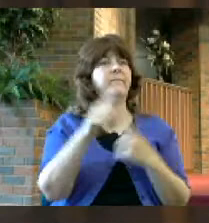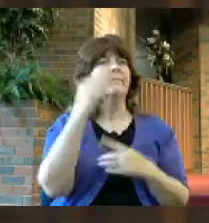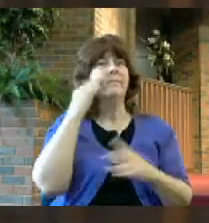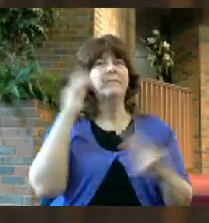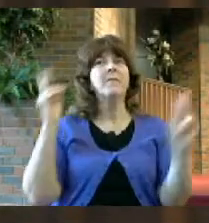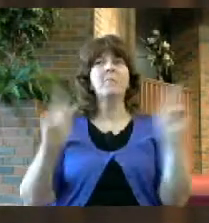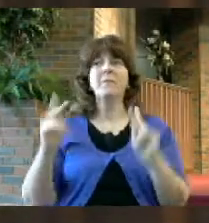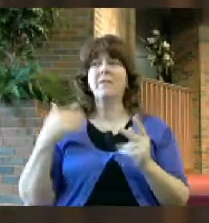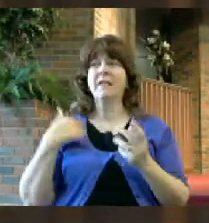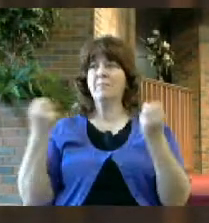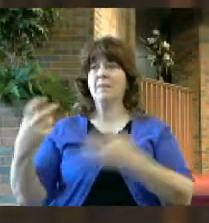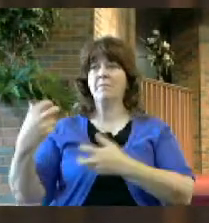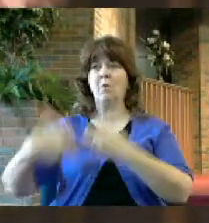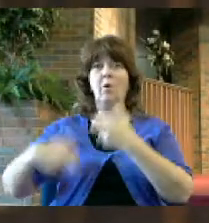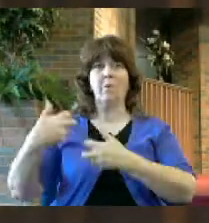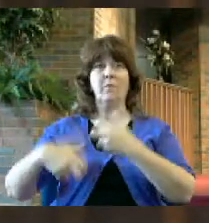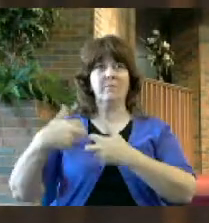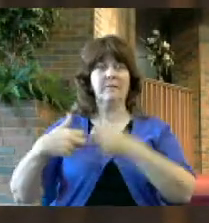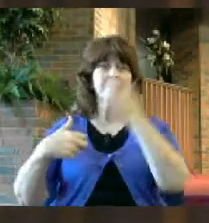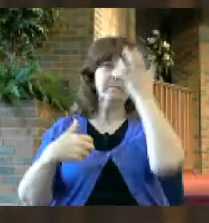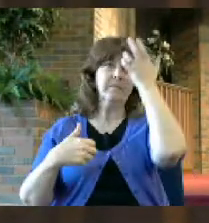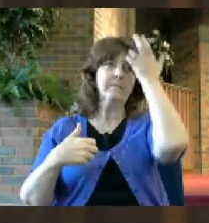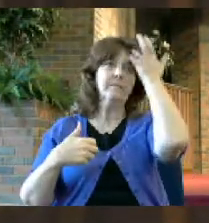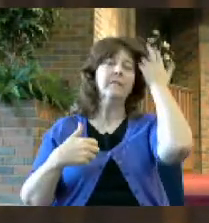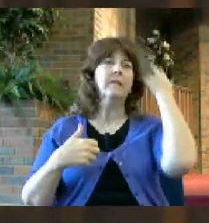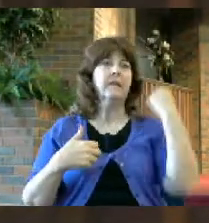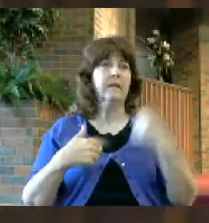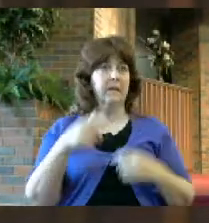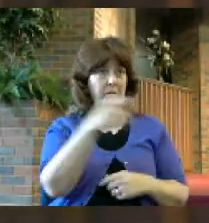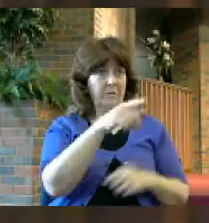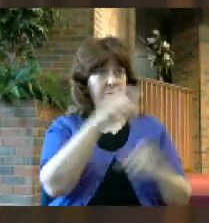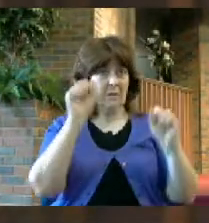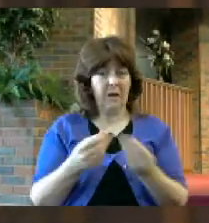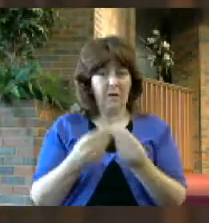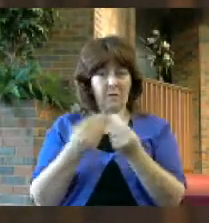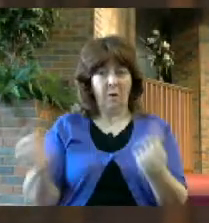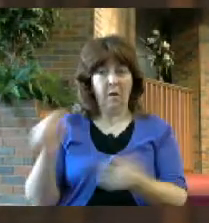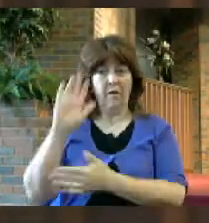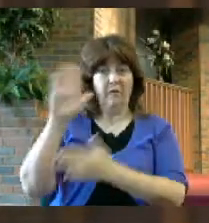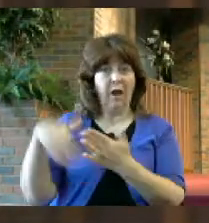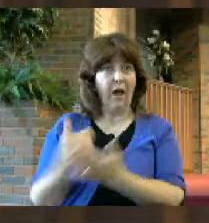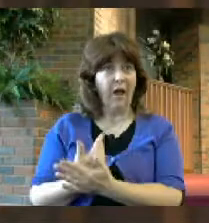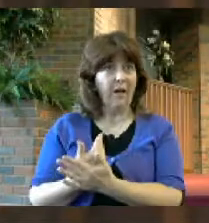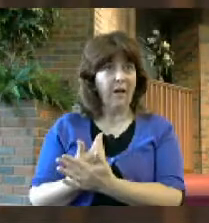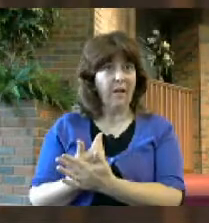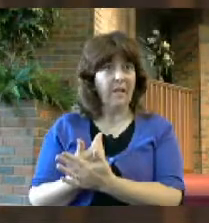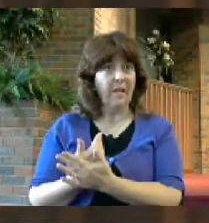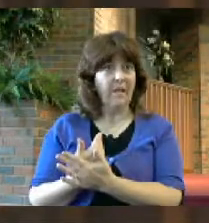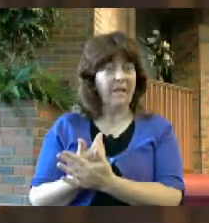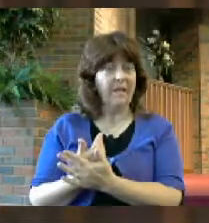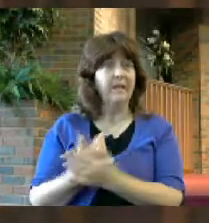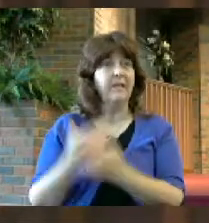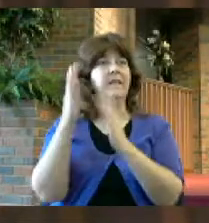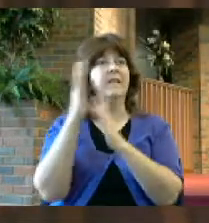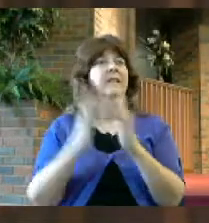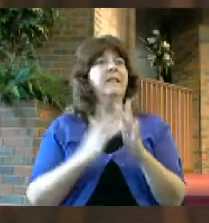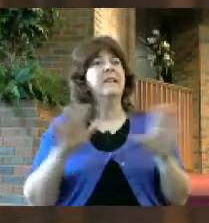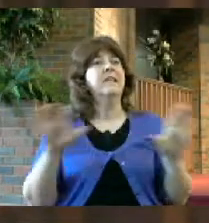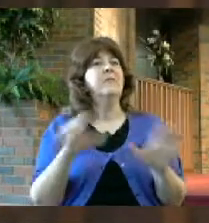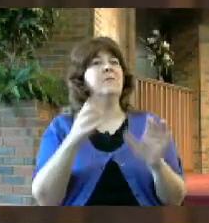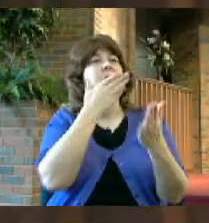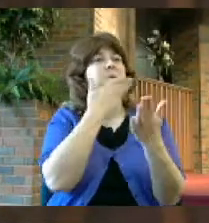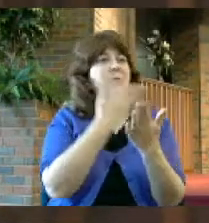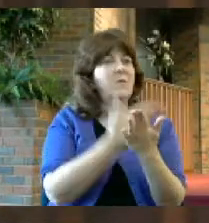many of those problems are you helping to solve? Jesus not only did what was good, but he was providing help for all of those who were around.